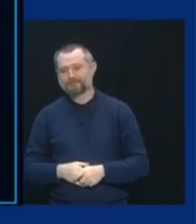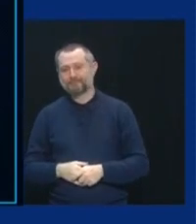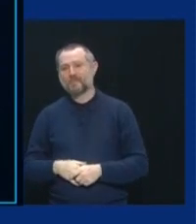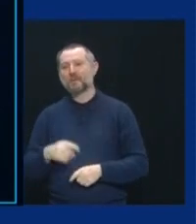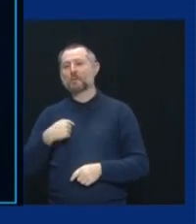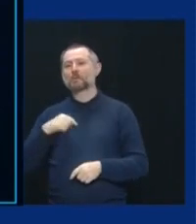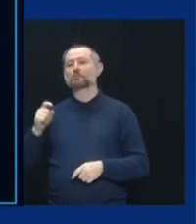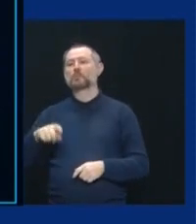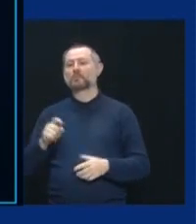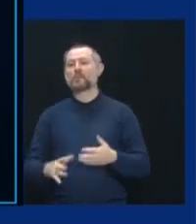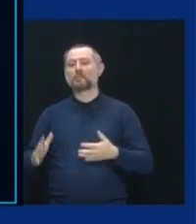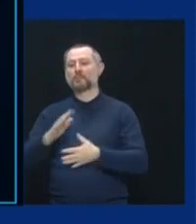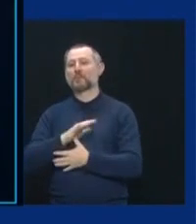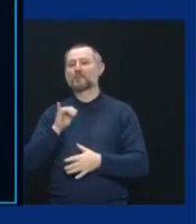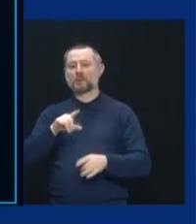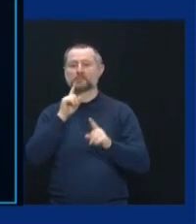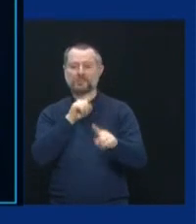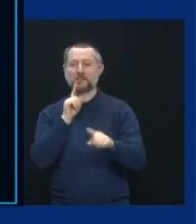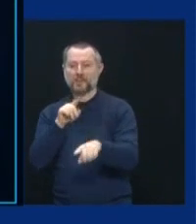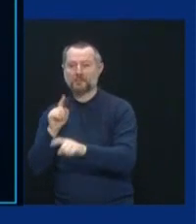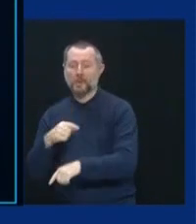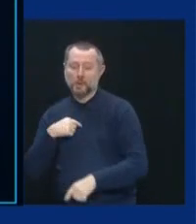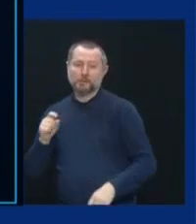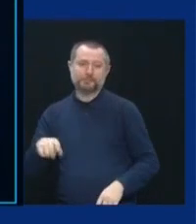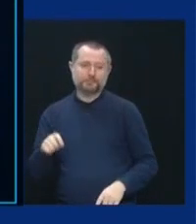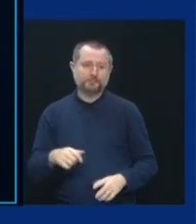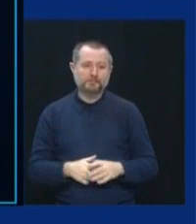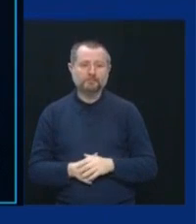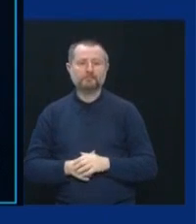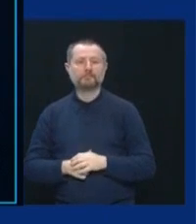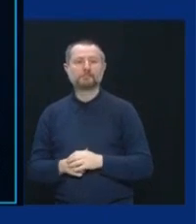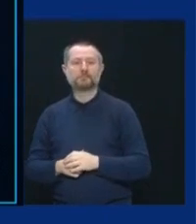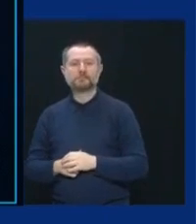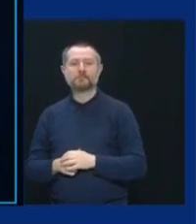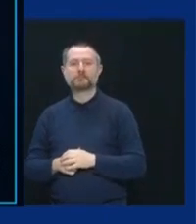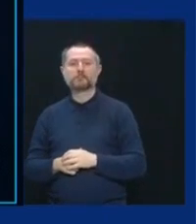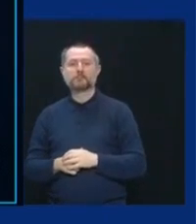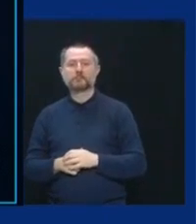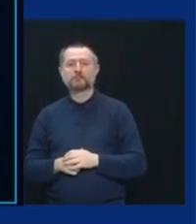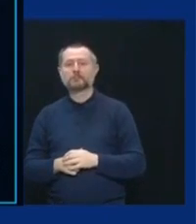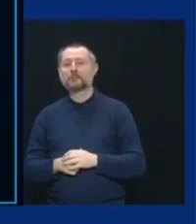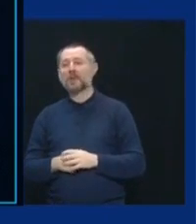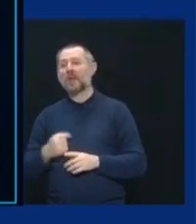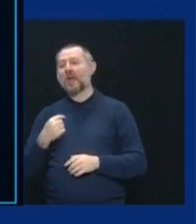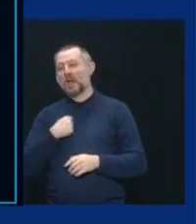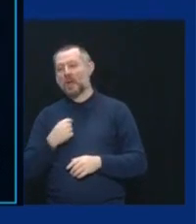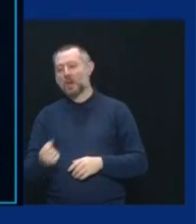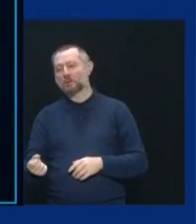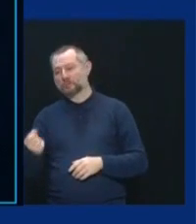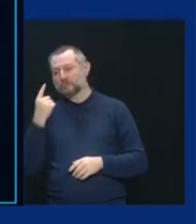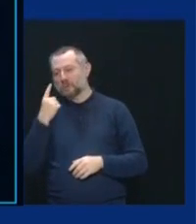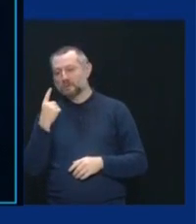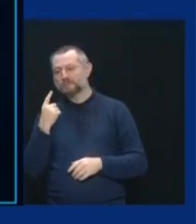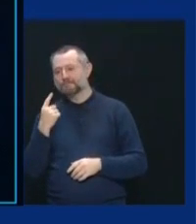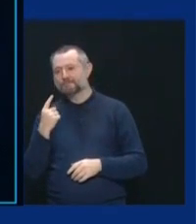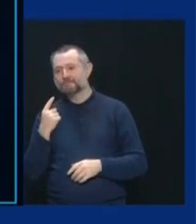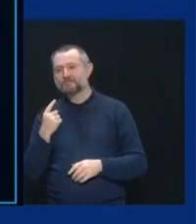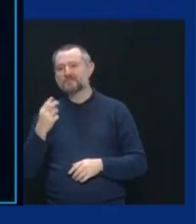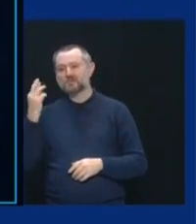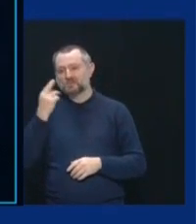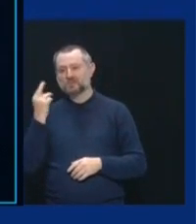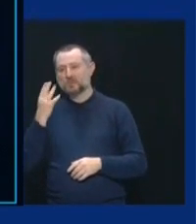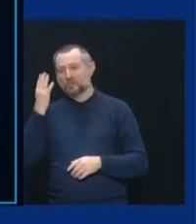prioritized and prioritize those requests sooner. I believe that. I understand the